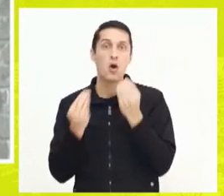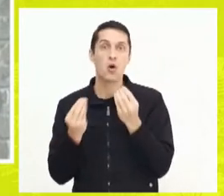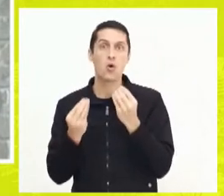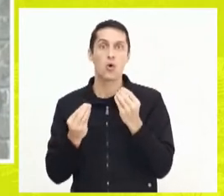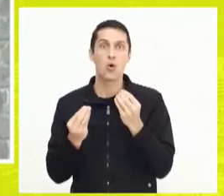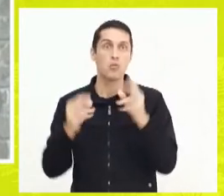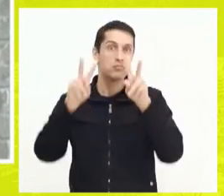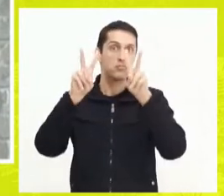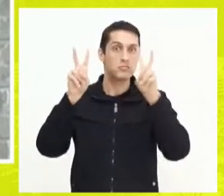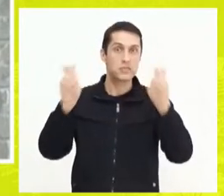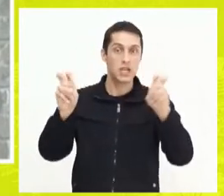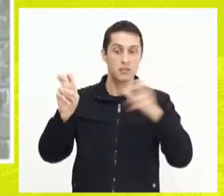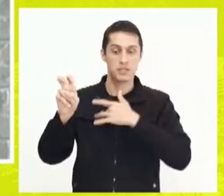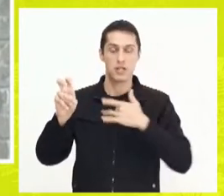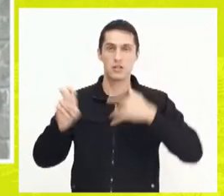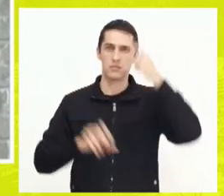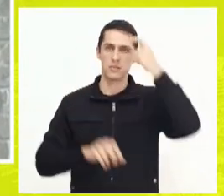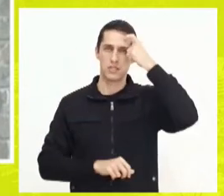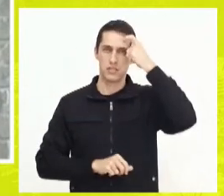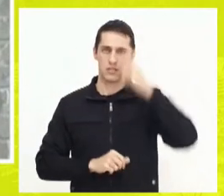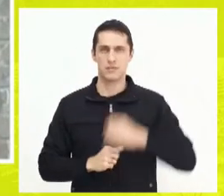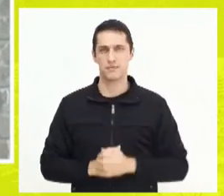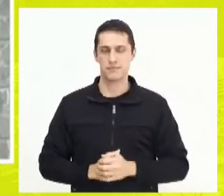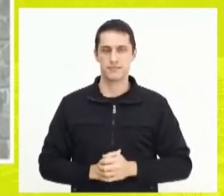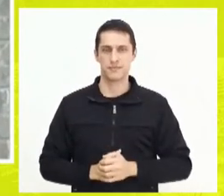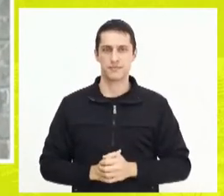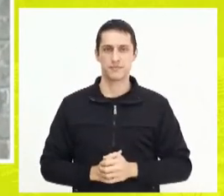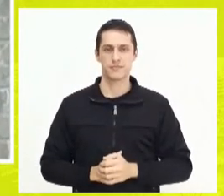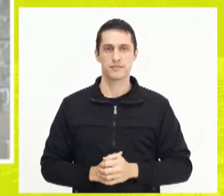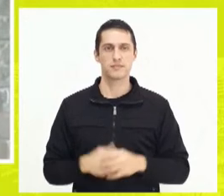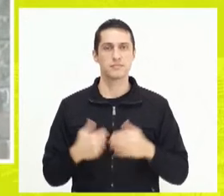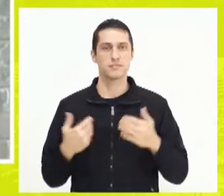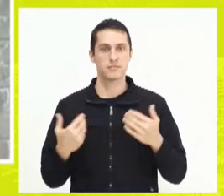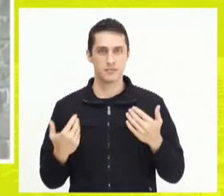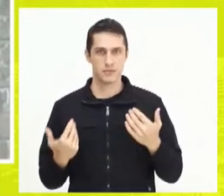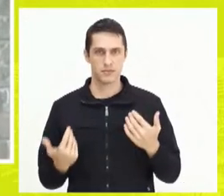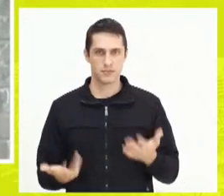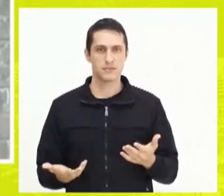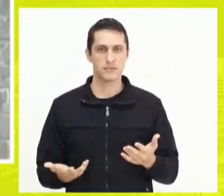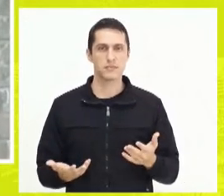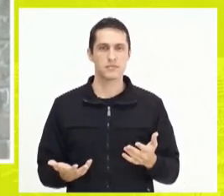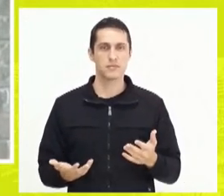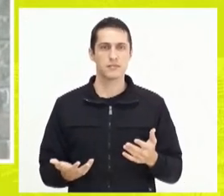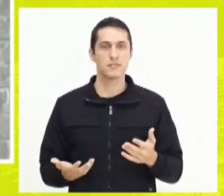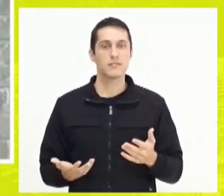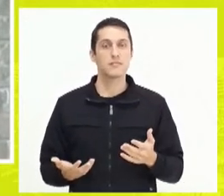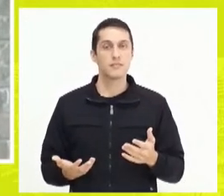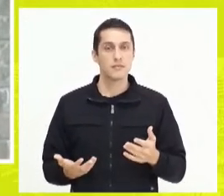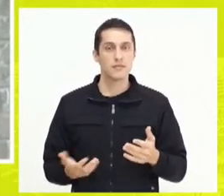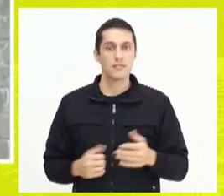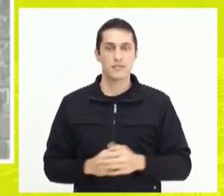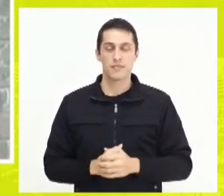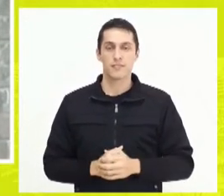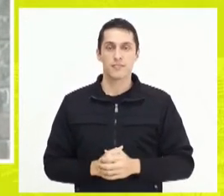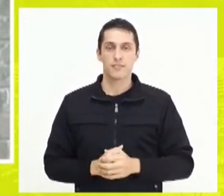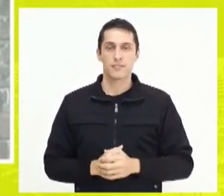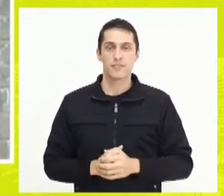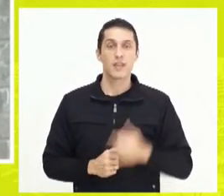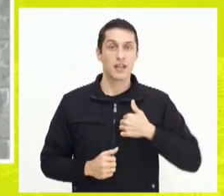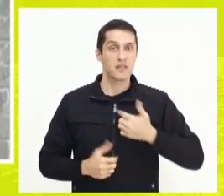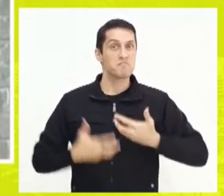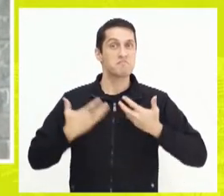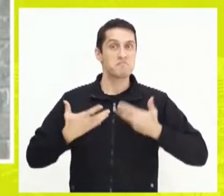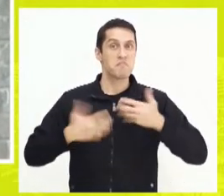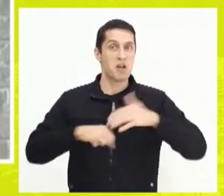say when they're asked about a subject that is not so uh addressed so i am